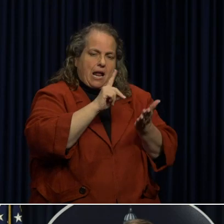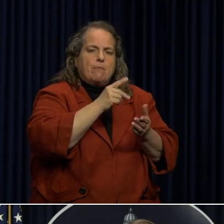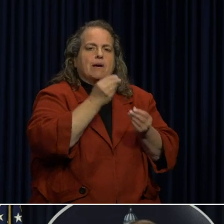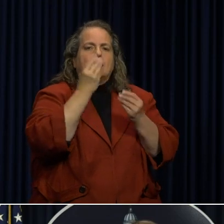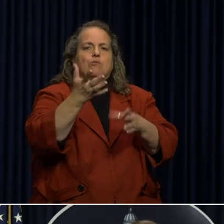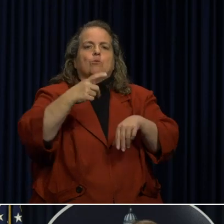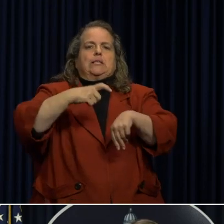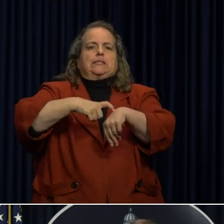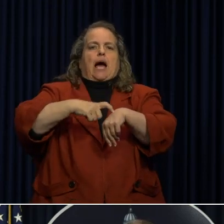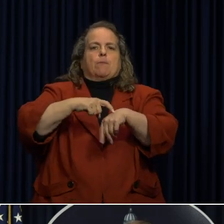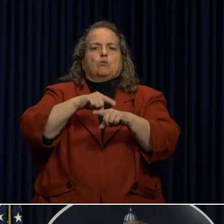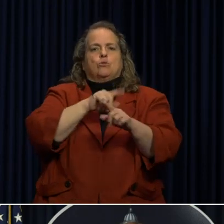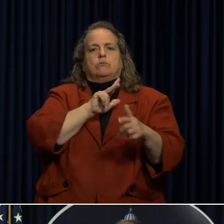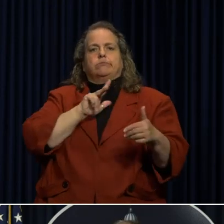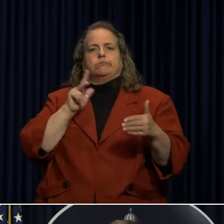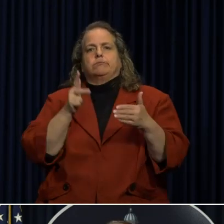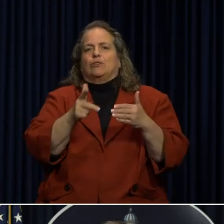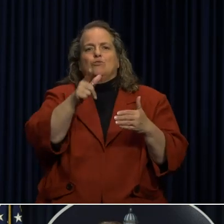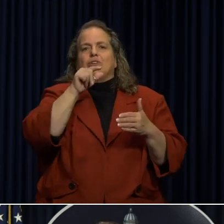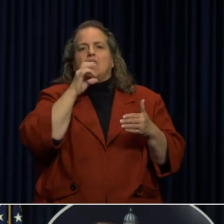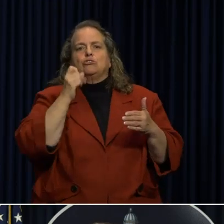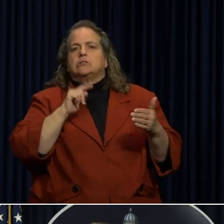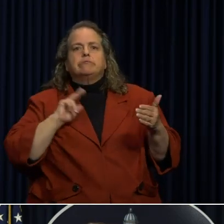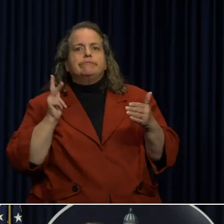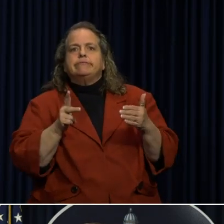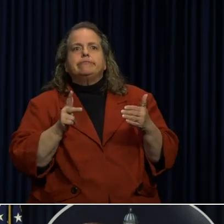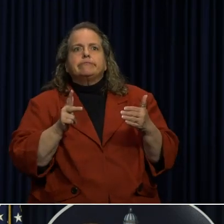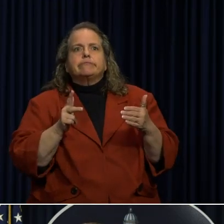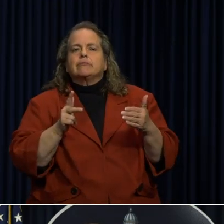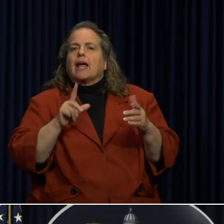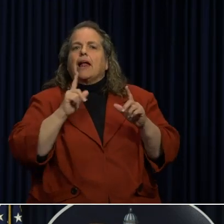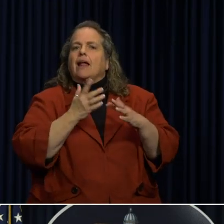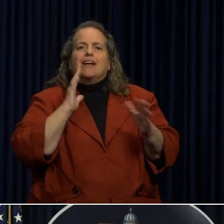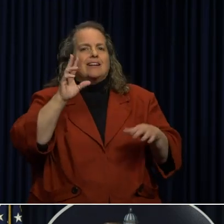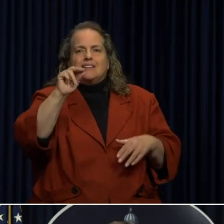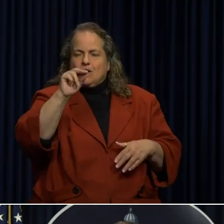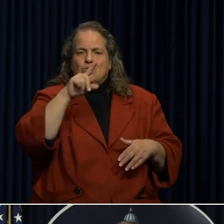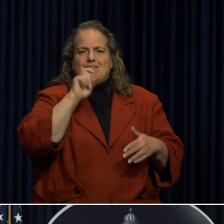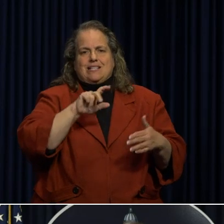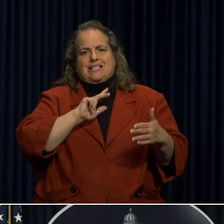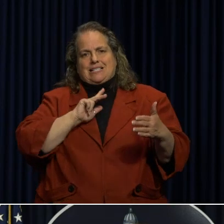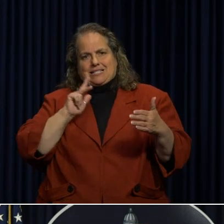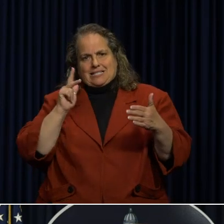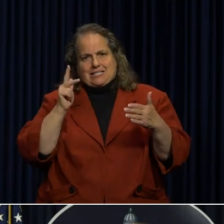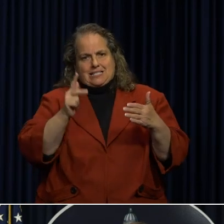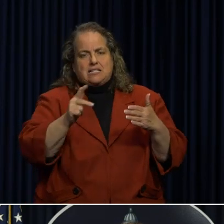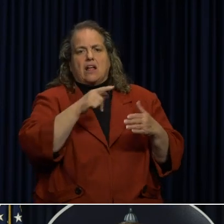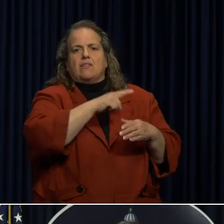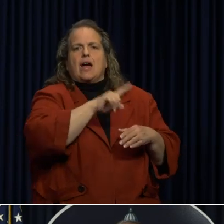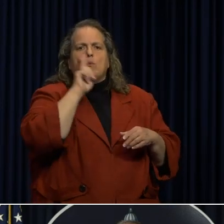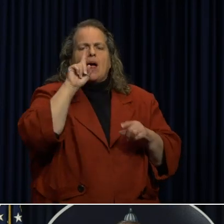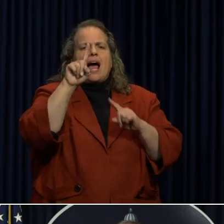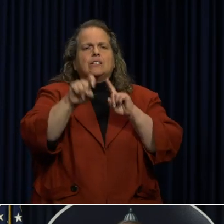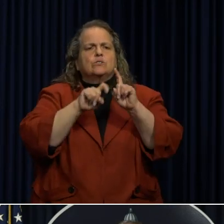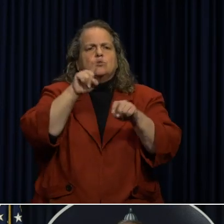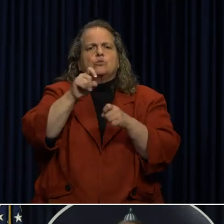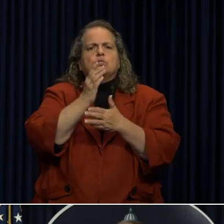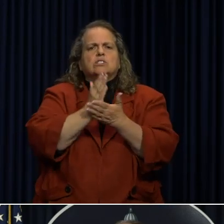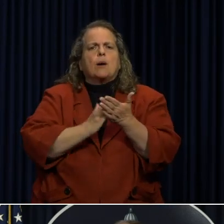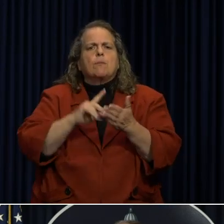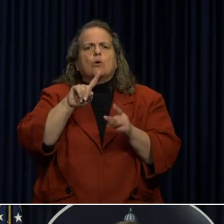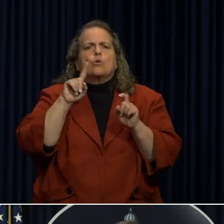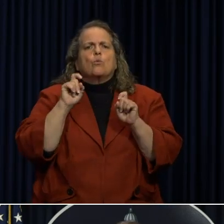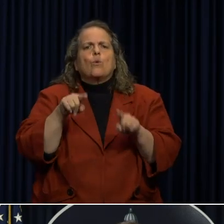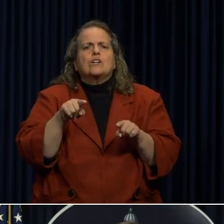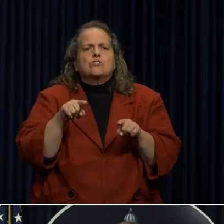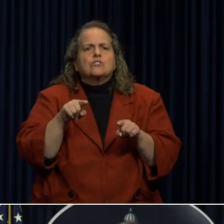in line. And when you pull up, we do need you to answer the questions that they're going to ask in a straightforward manner. And now it's